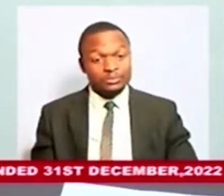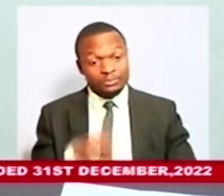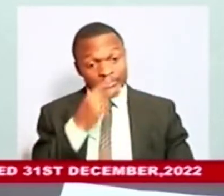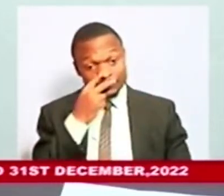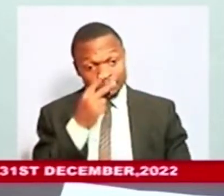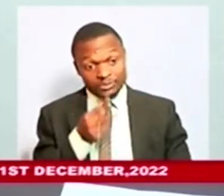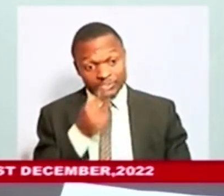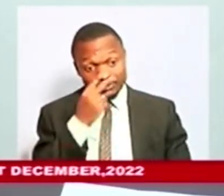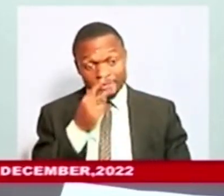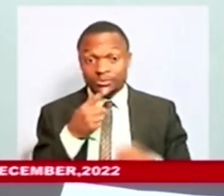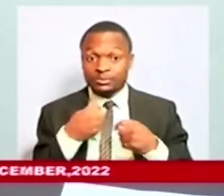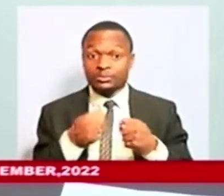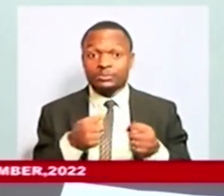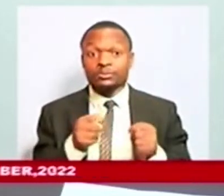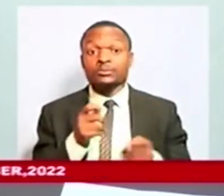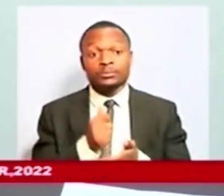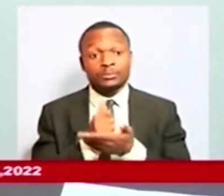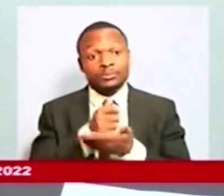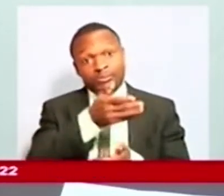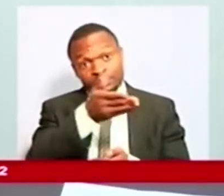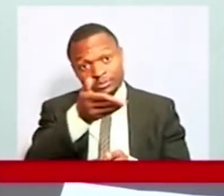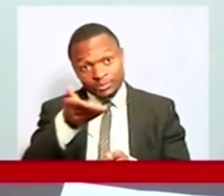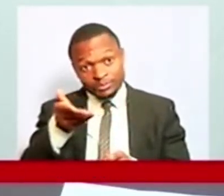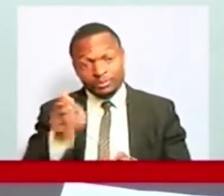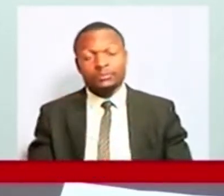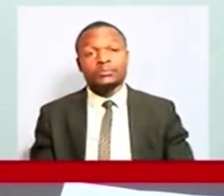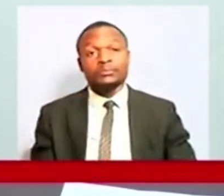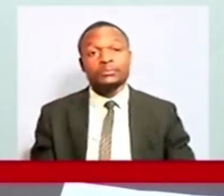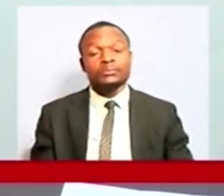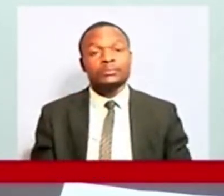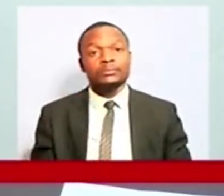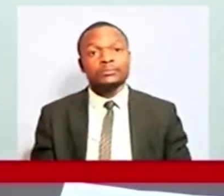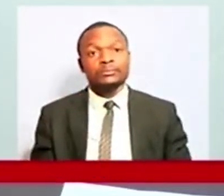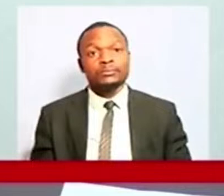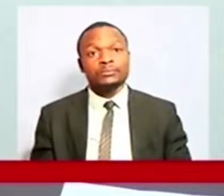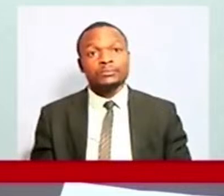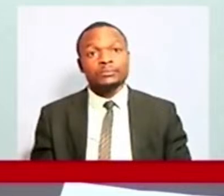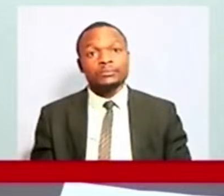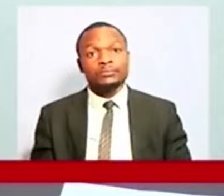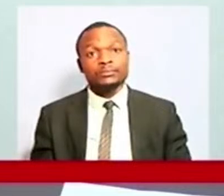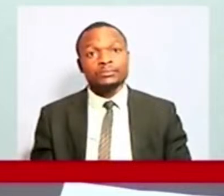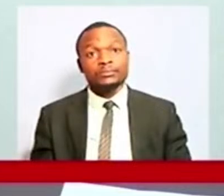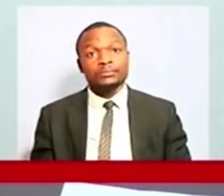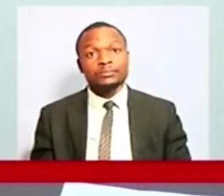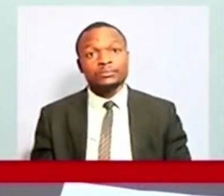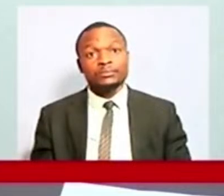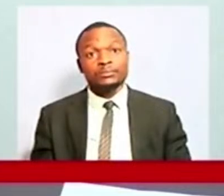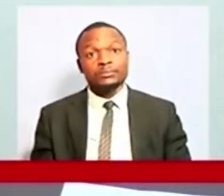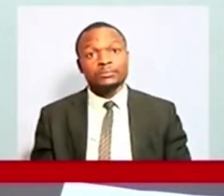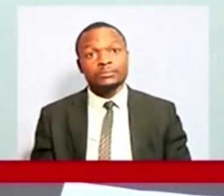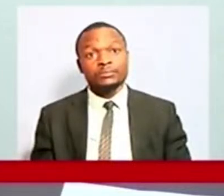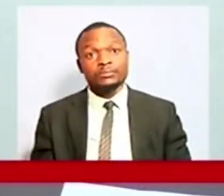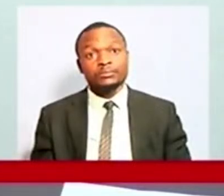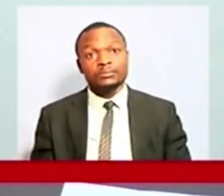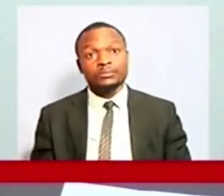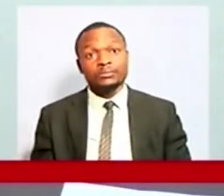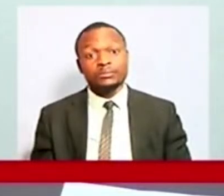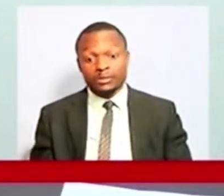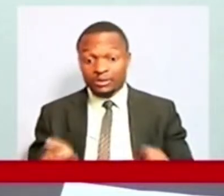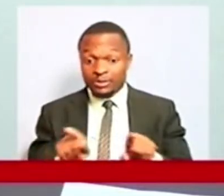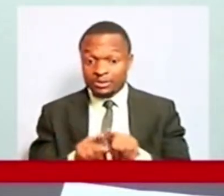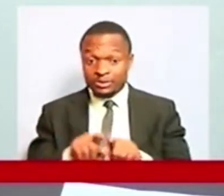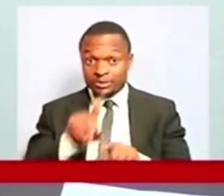as if I'm trying to assist them, there was maybe a slightly, or maybe a similar